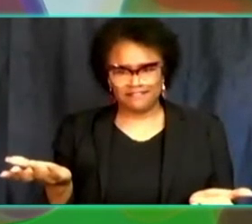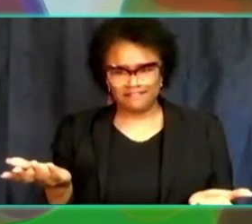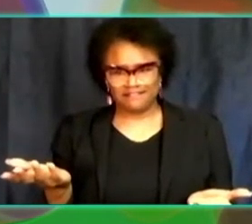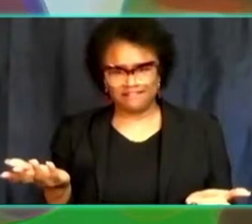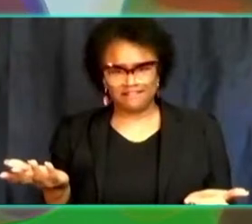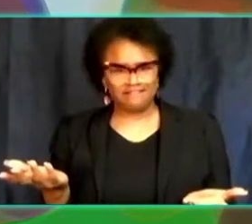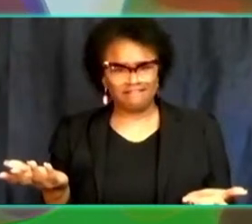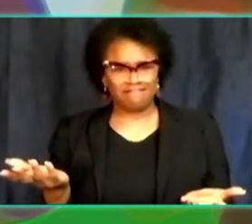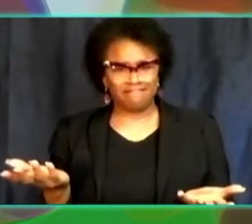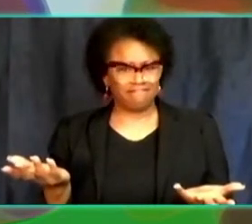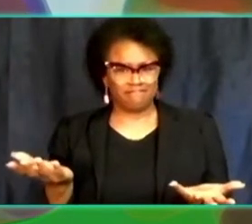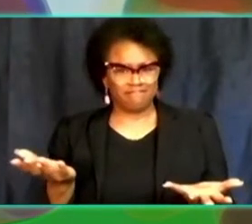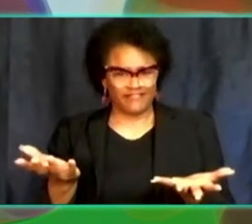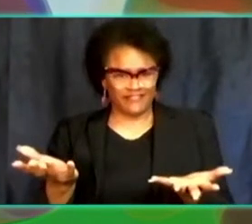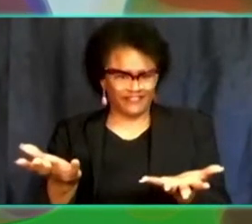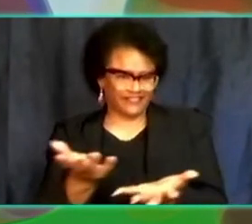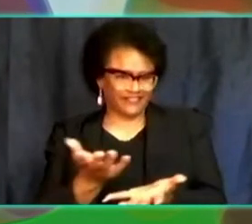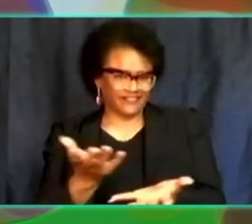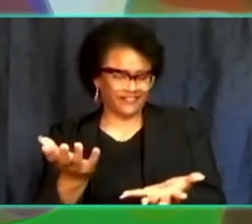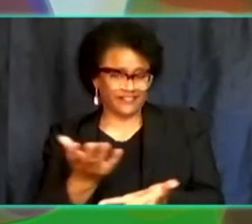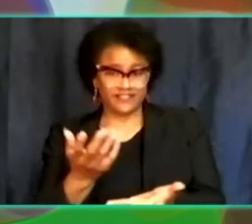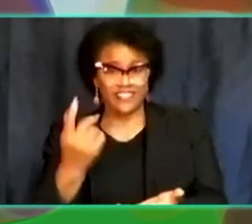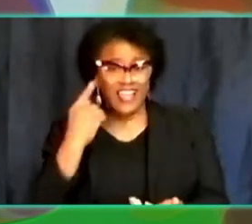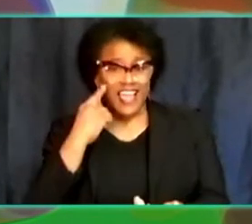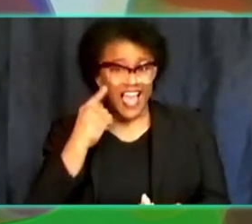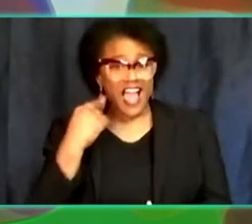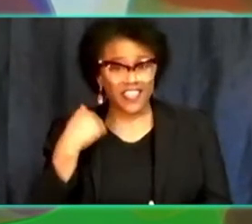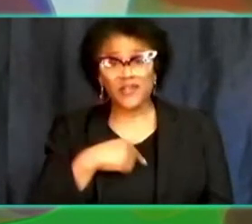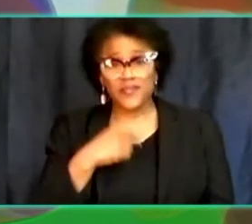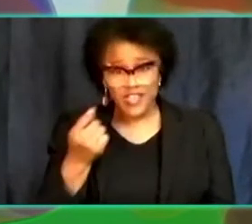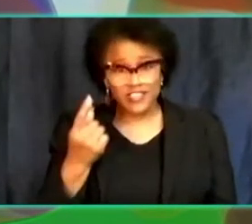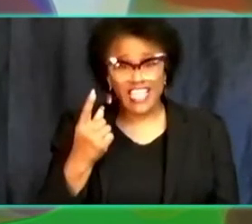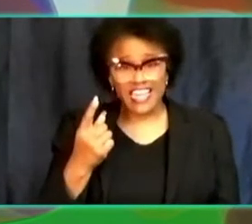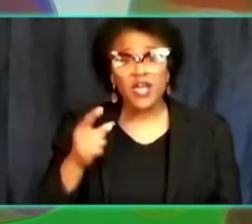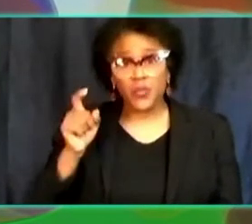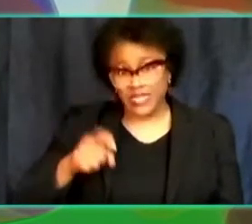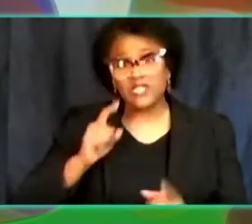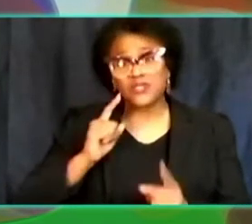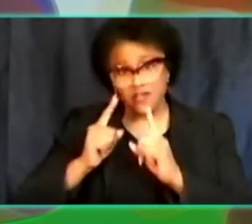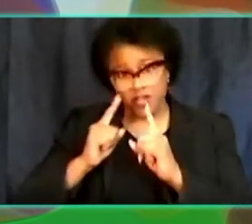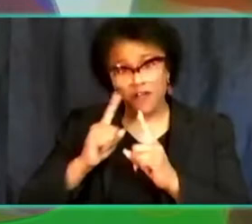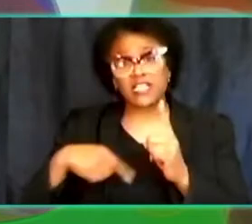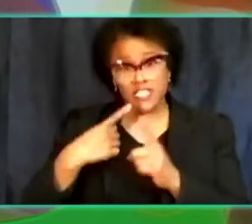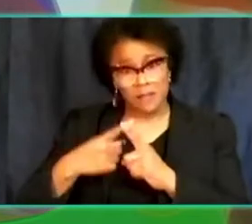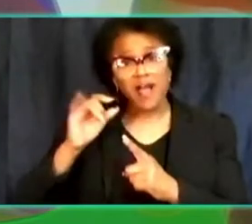and I overcome. Think we should have a conversation about how